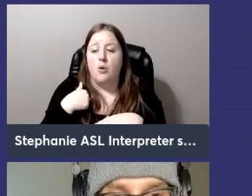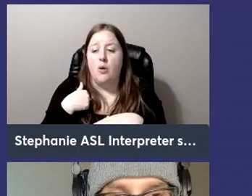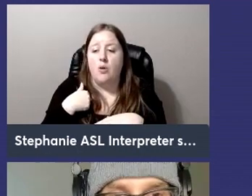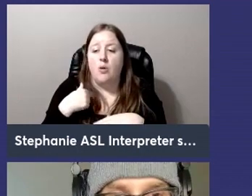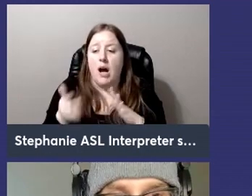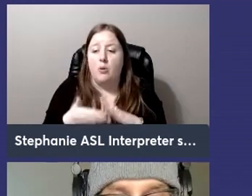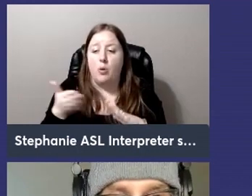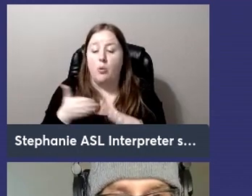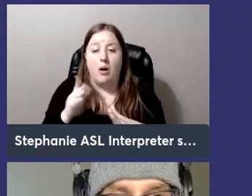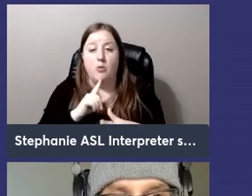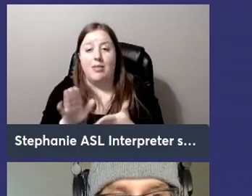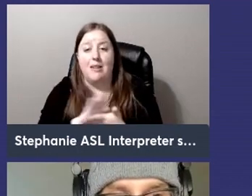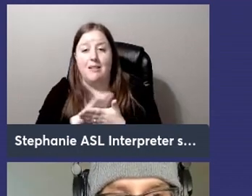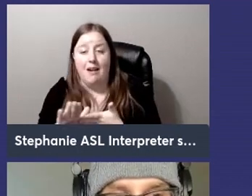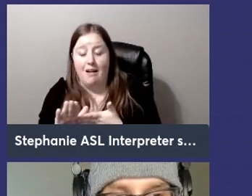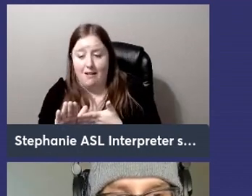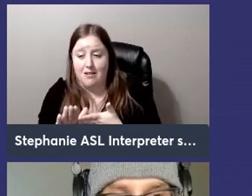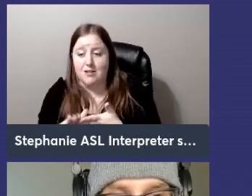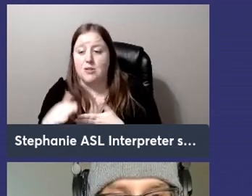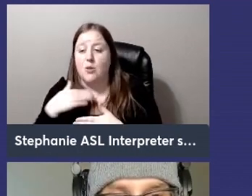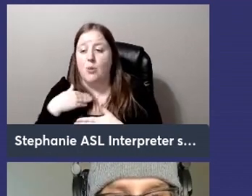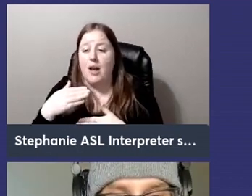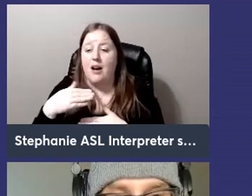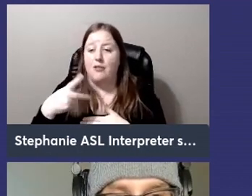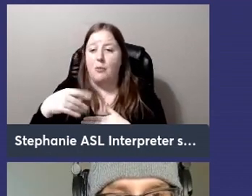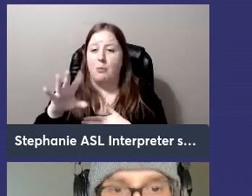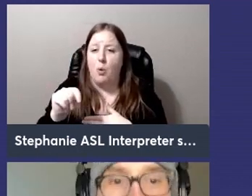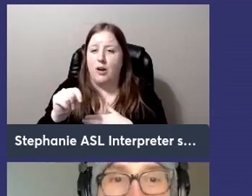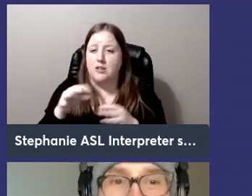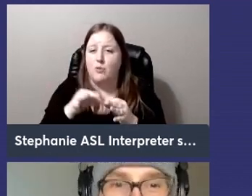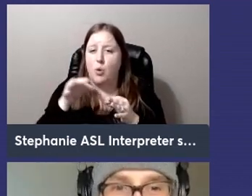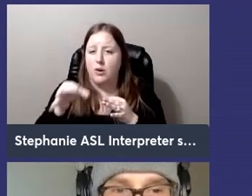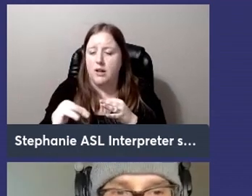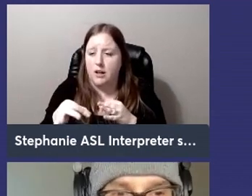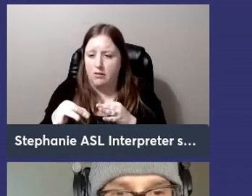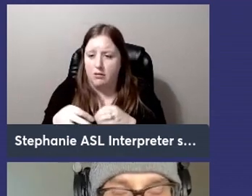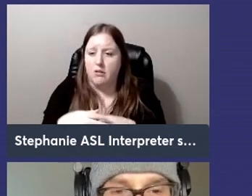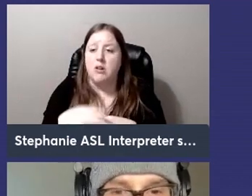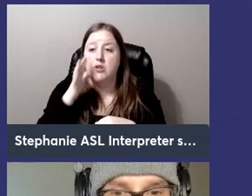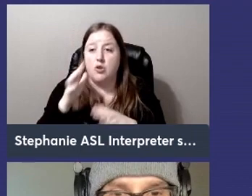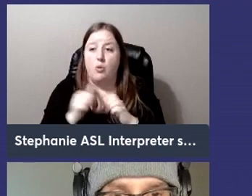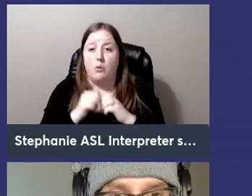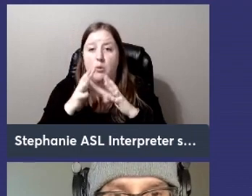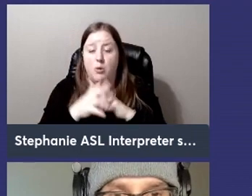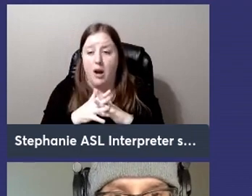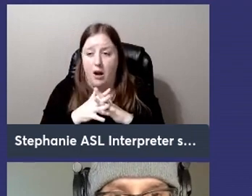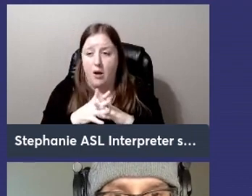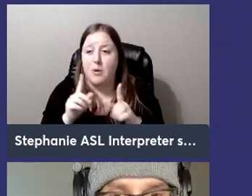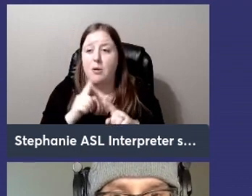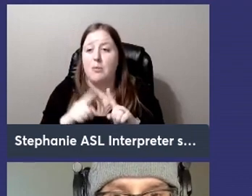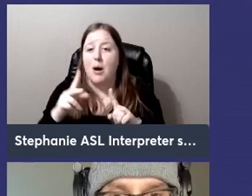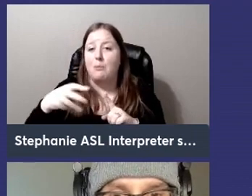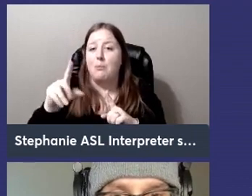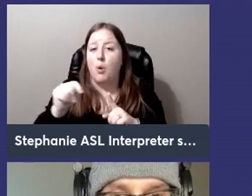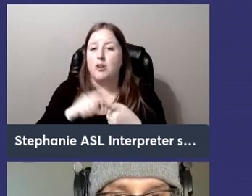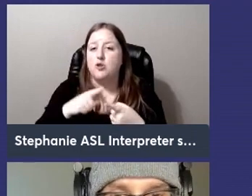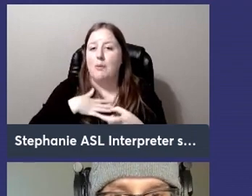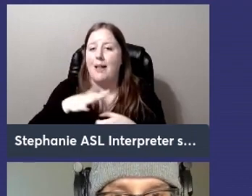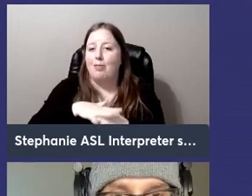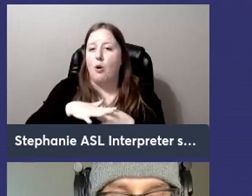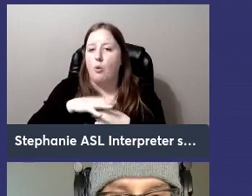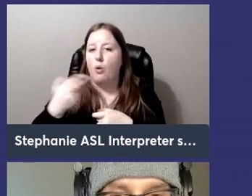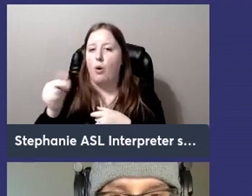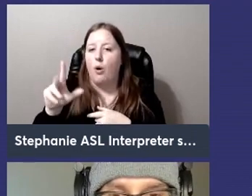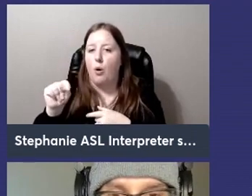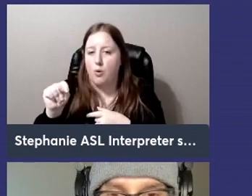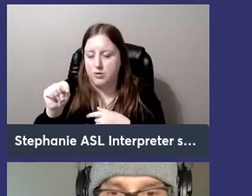about this is we also do port forwarding. So this is going to boot up, but actually port forward to my local host. And so